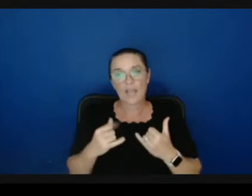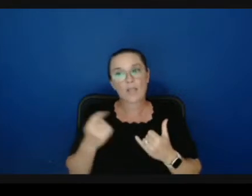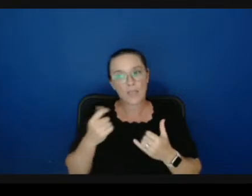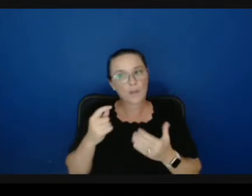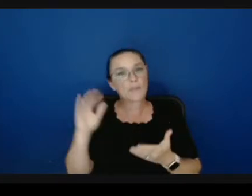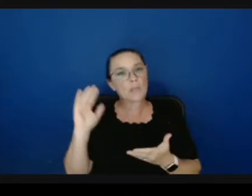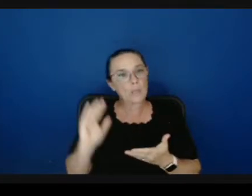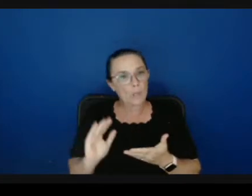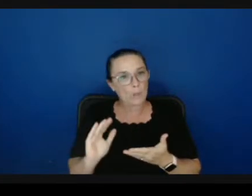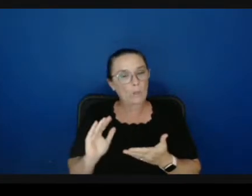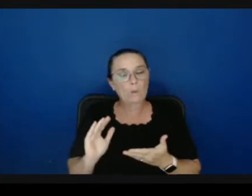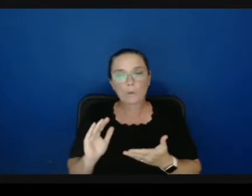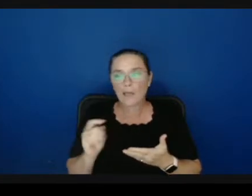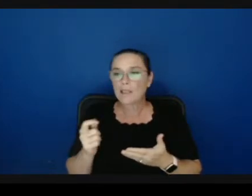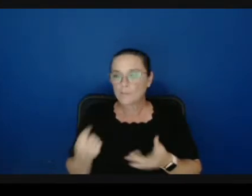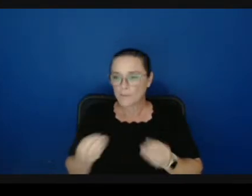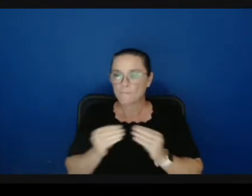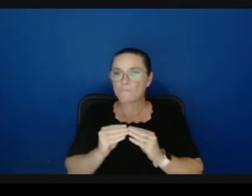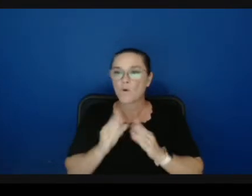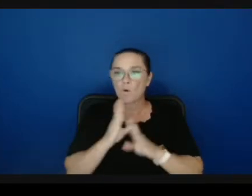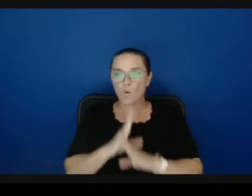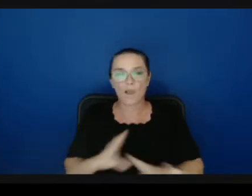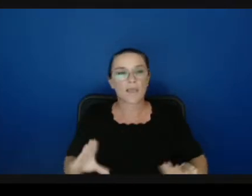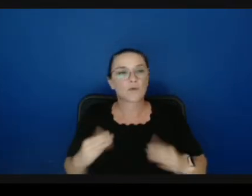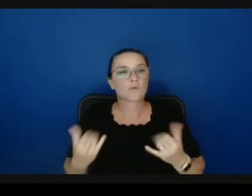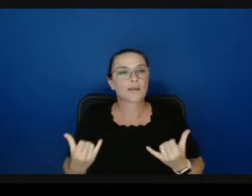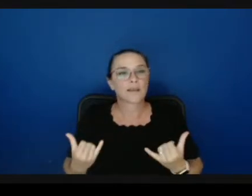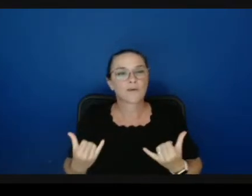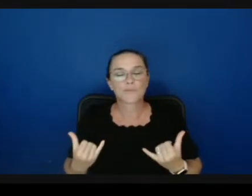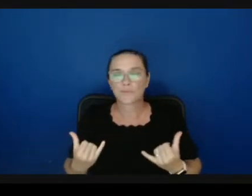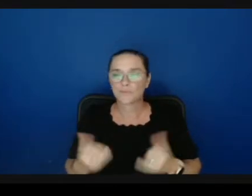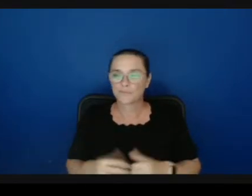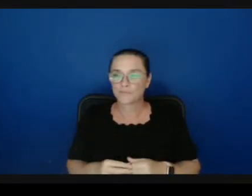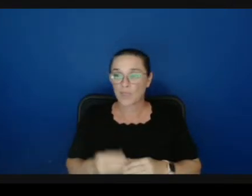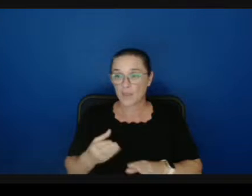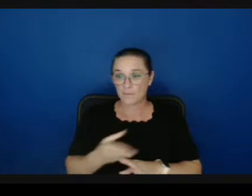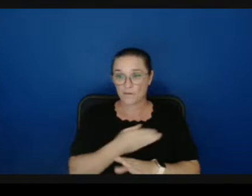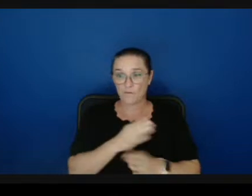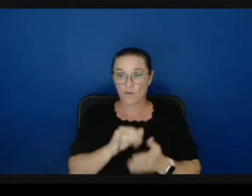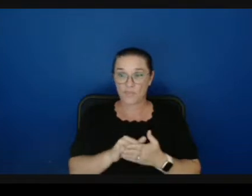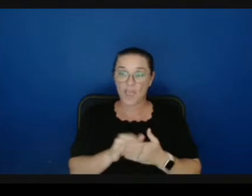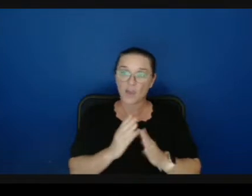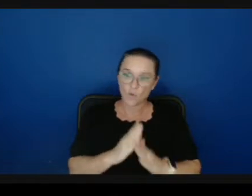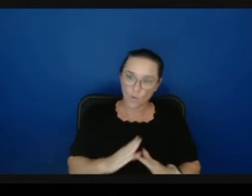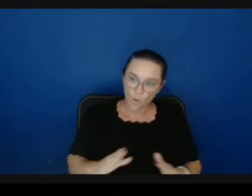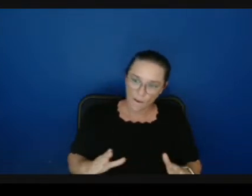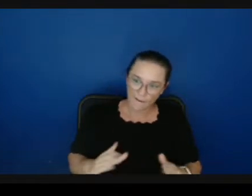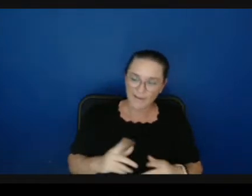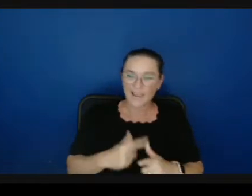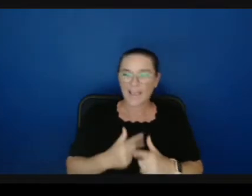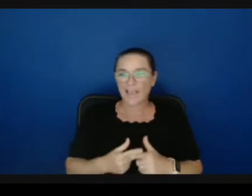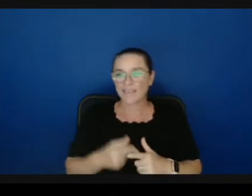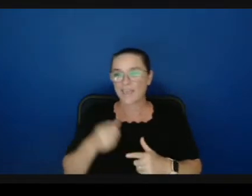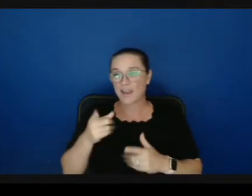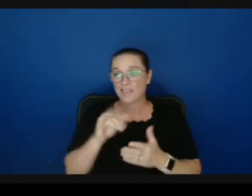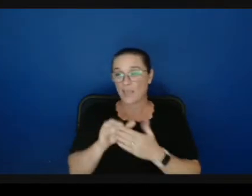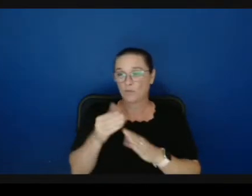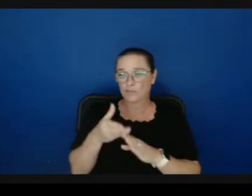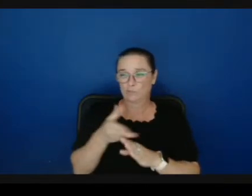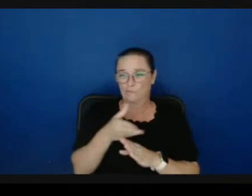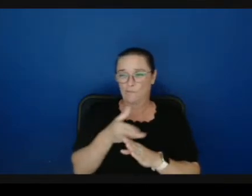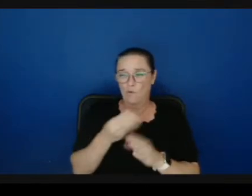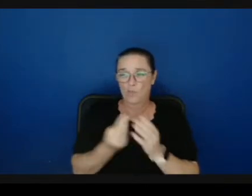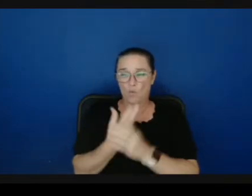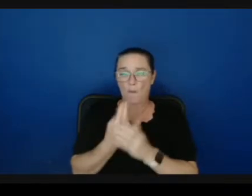fairly quiet compared to the last two. Right, so the 2 weeks before that were quiet. Here's the one that preceded the eruption right